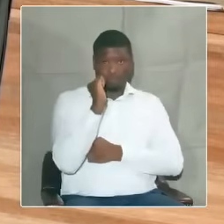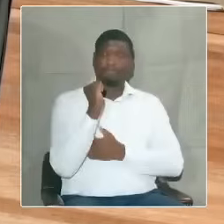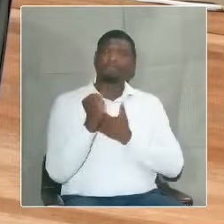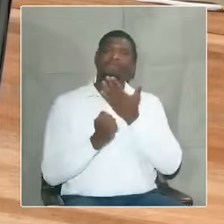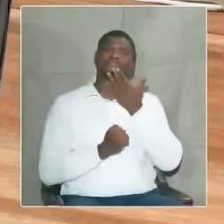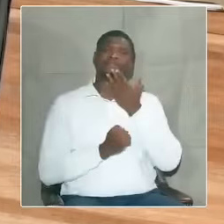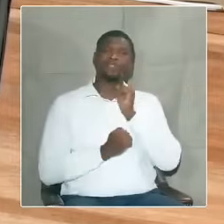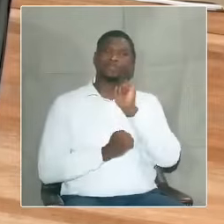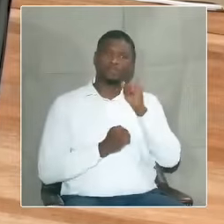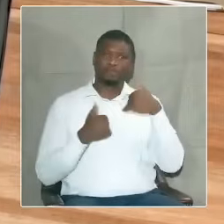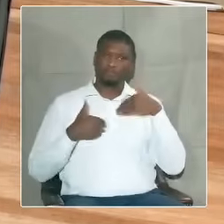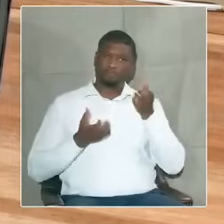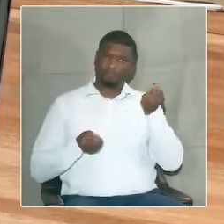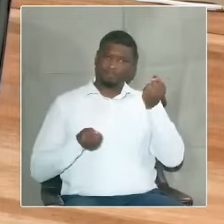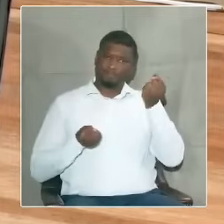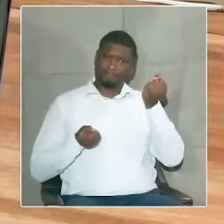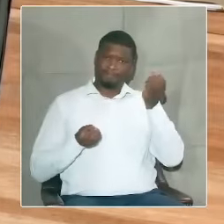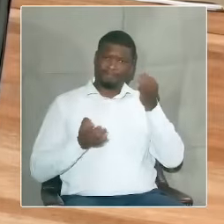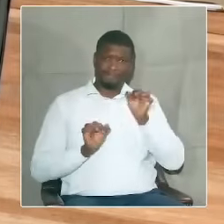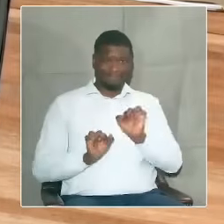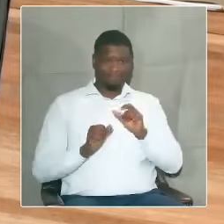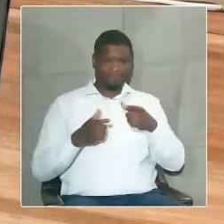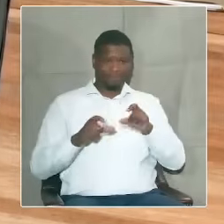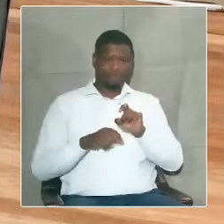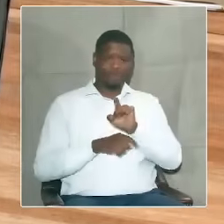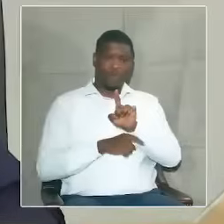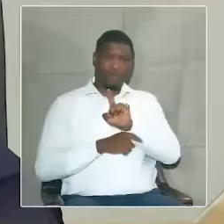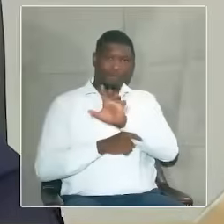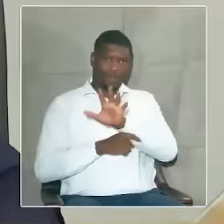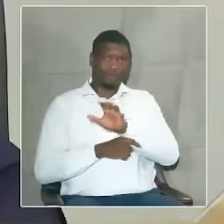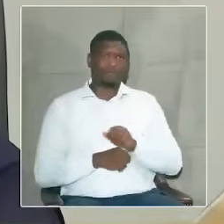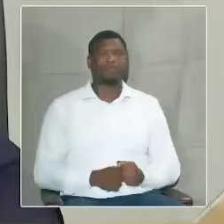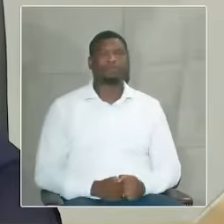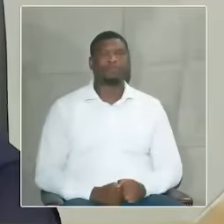If you can proceed from there.